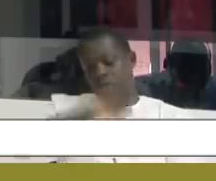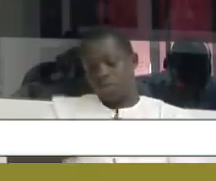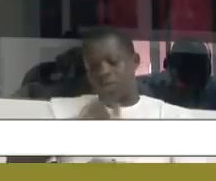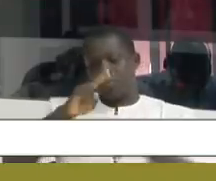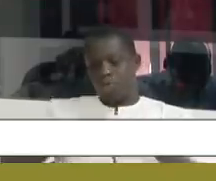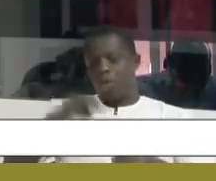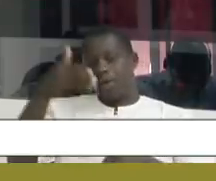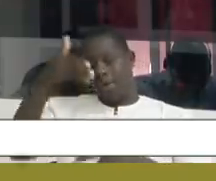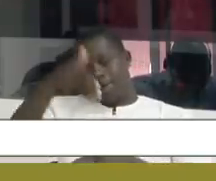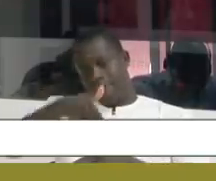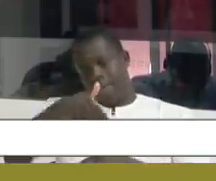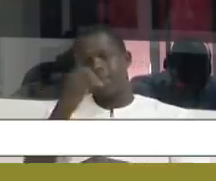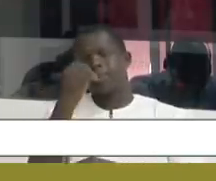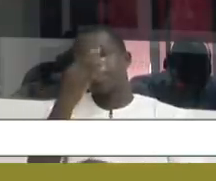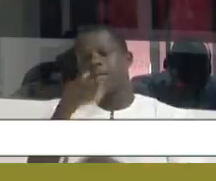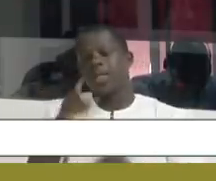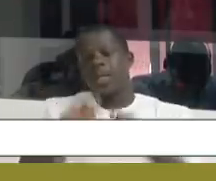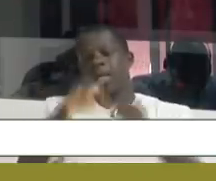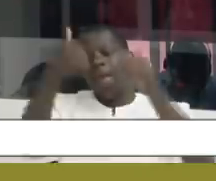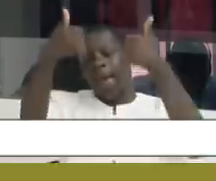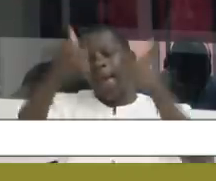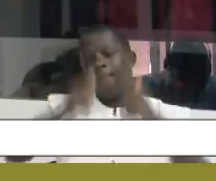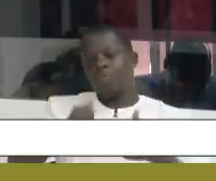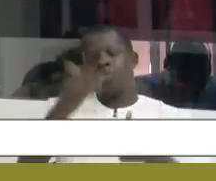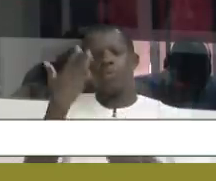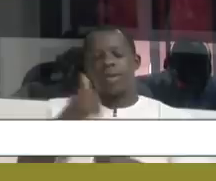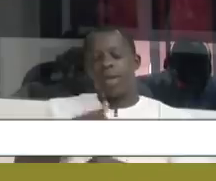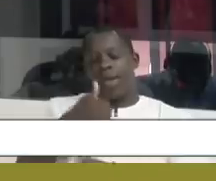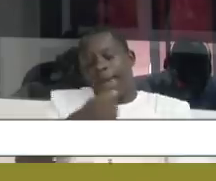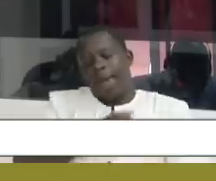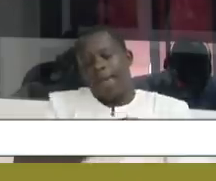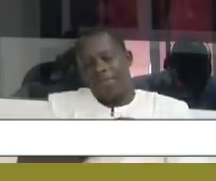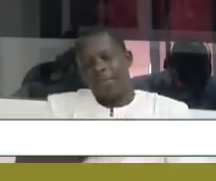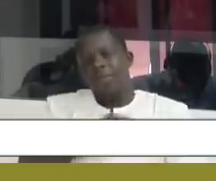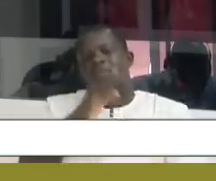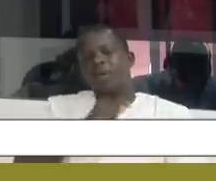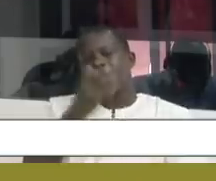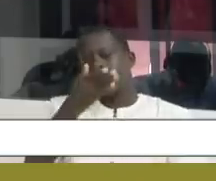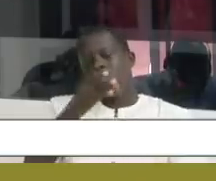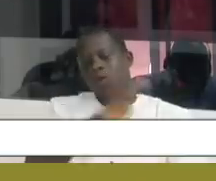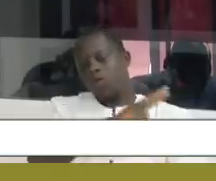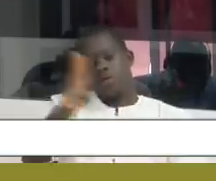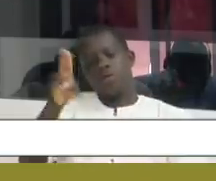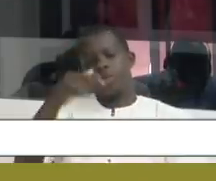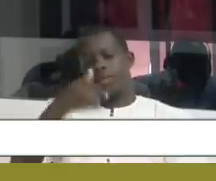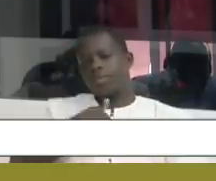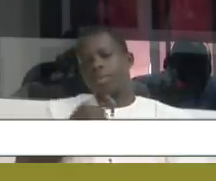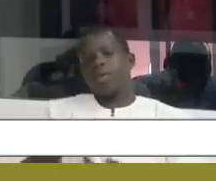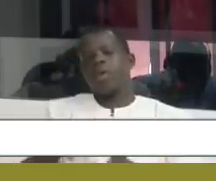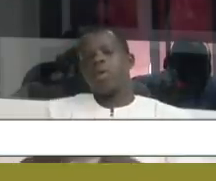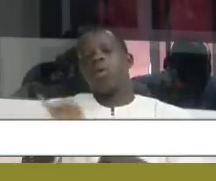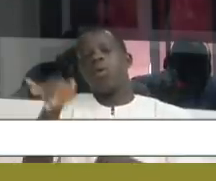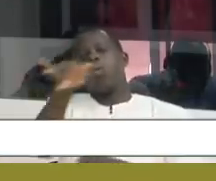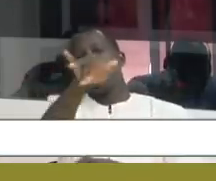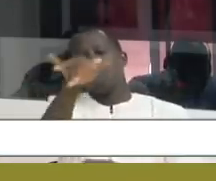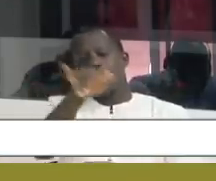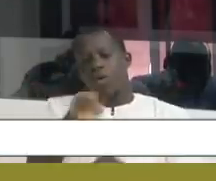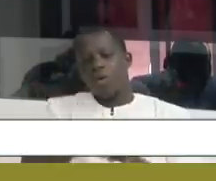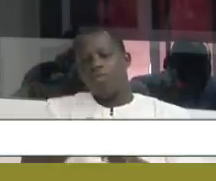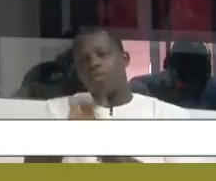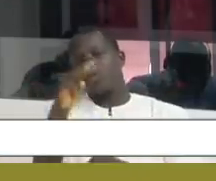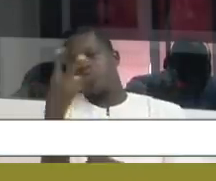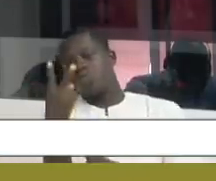well, it just happened when I was threatening him, but it wasn't me. Which of these two